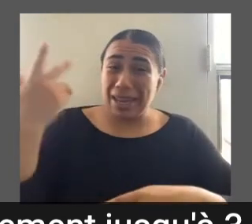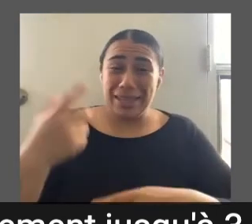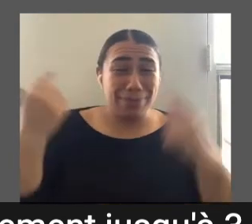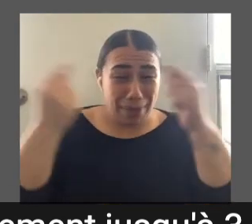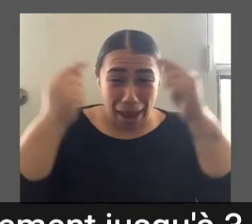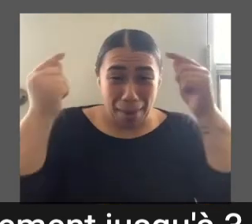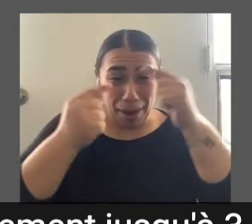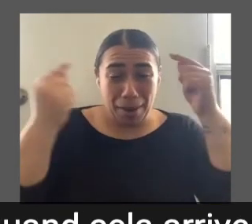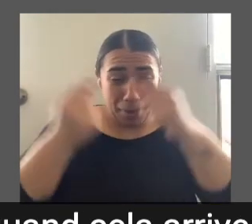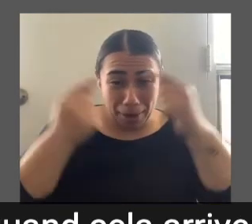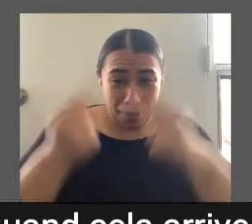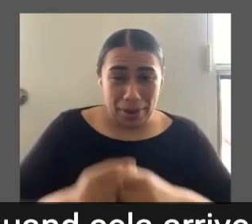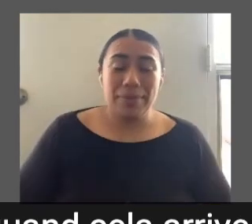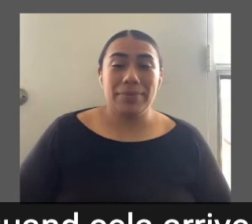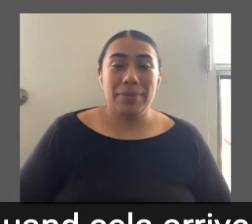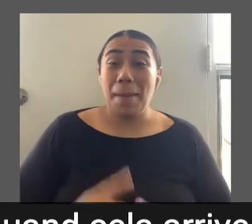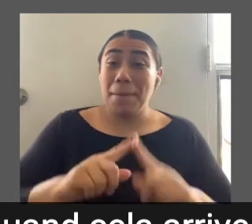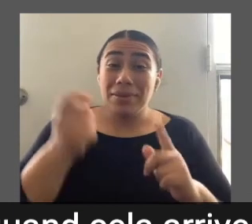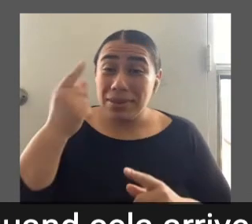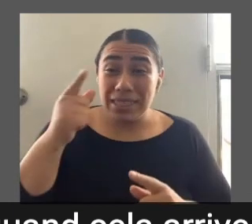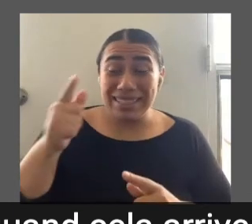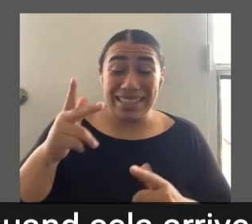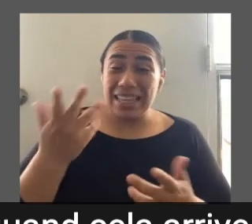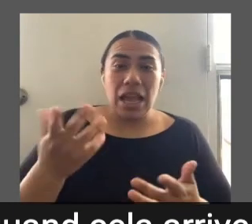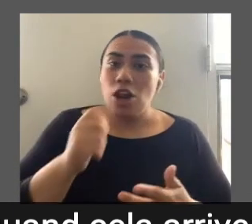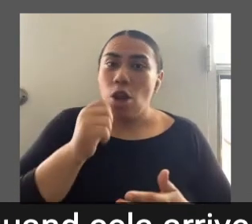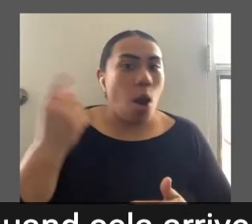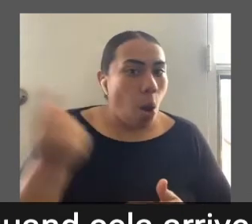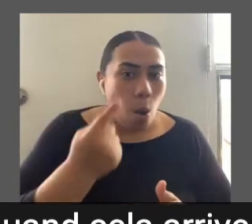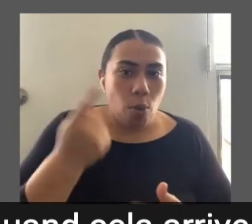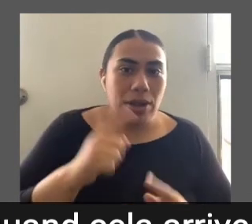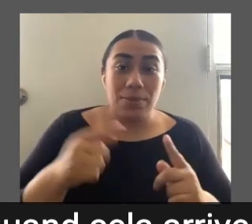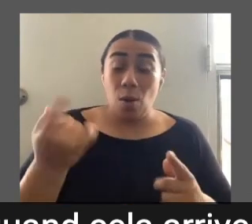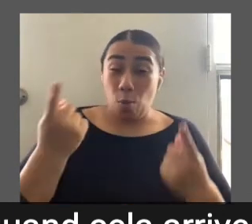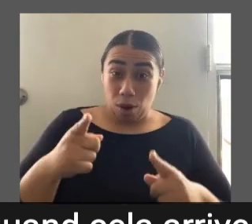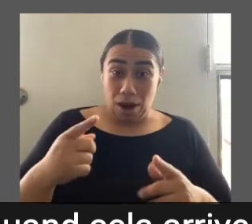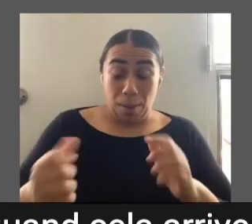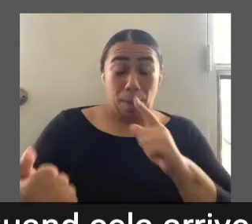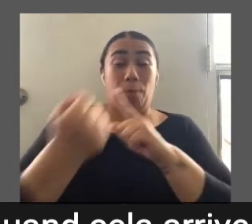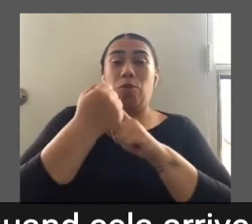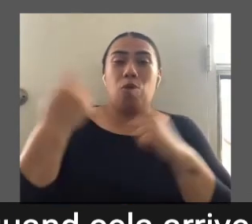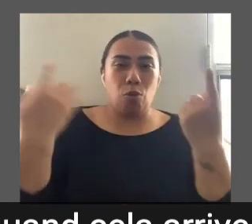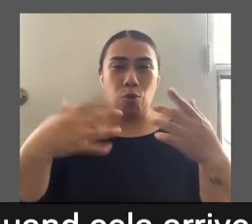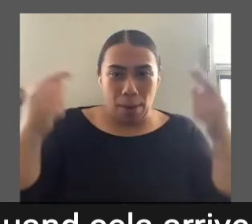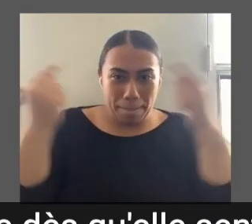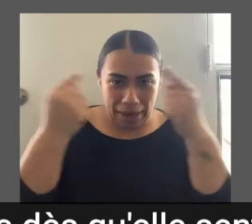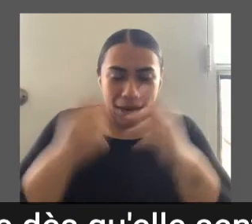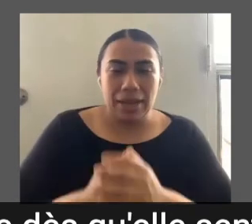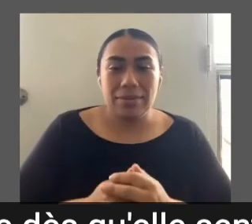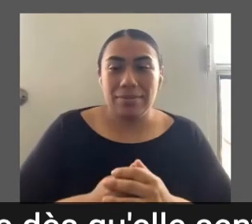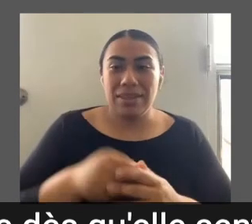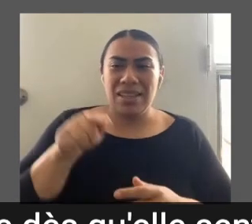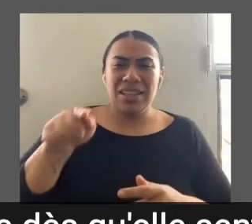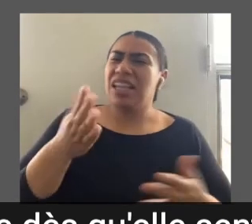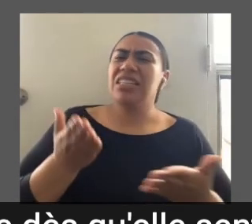up to 3 days. In this case, her pain is unpredictable, and when it does happen, she would need something right away. So